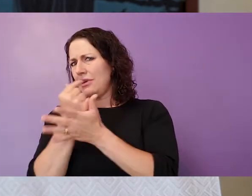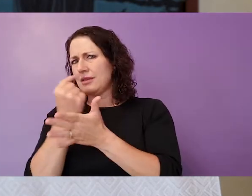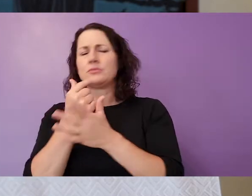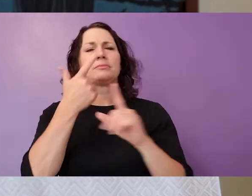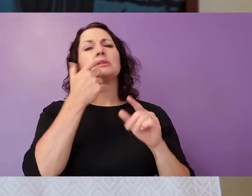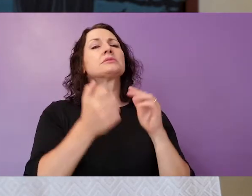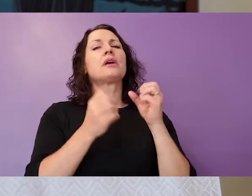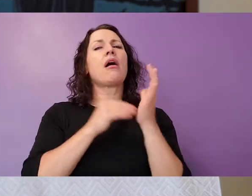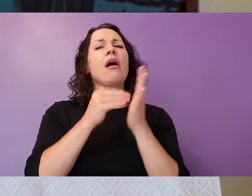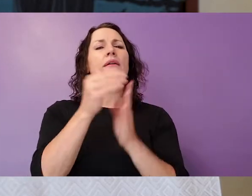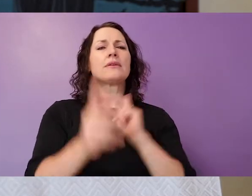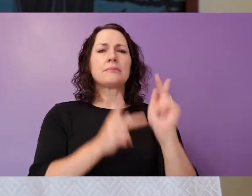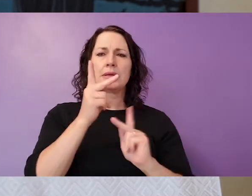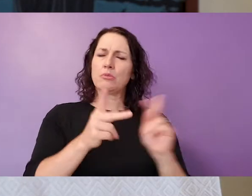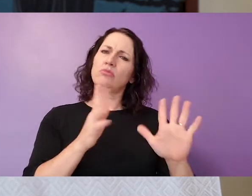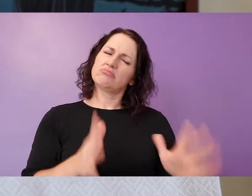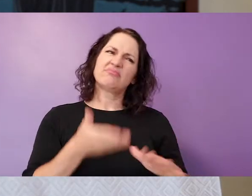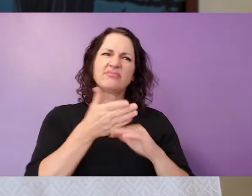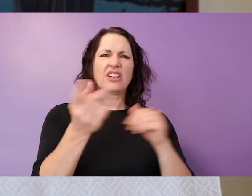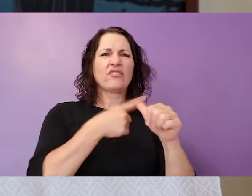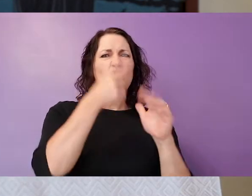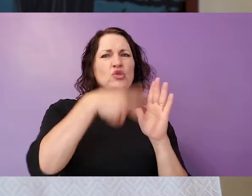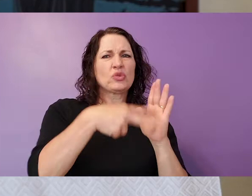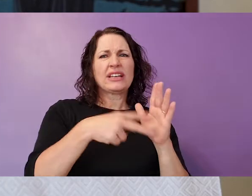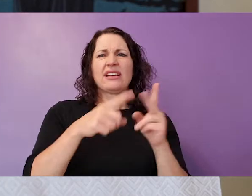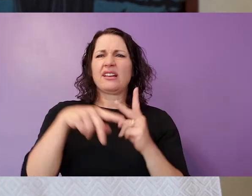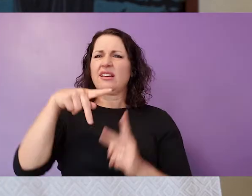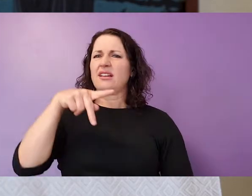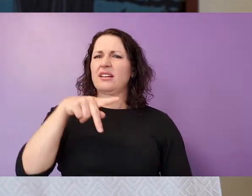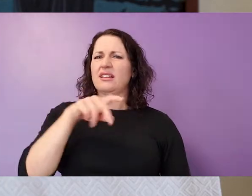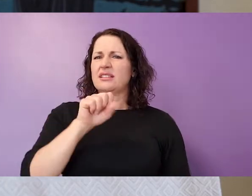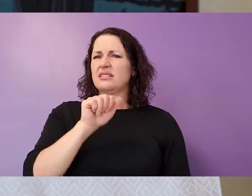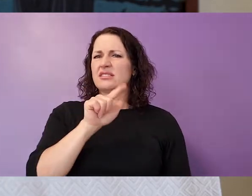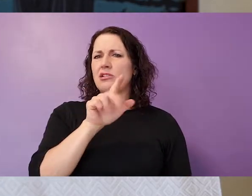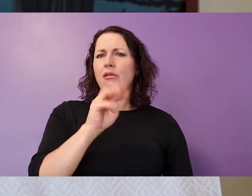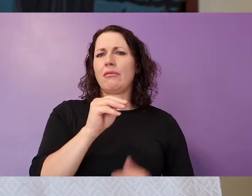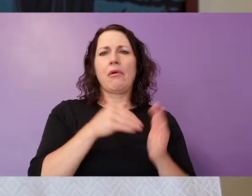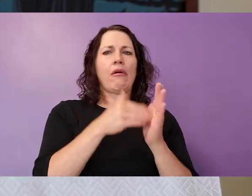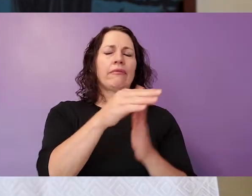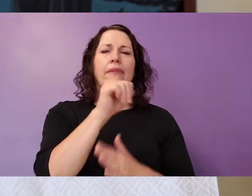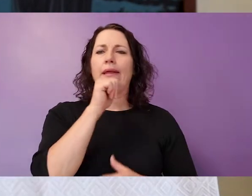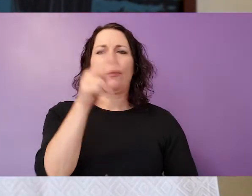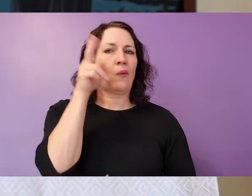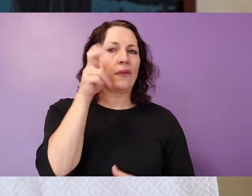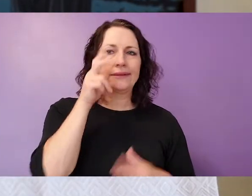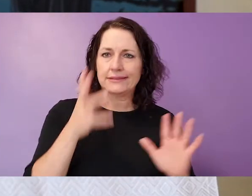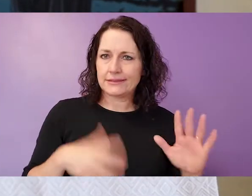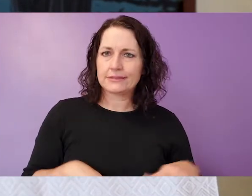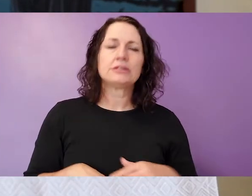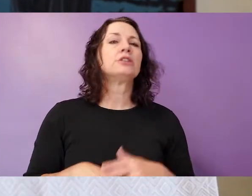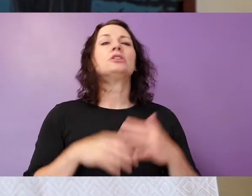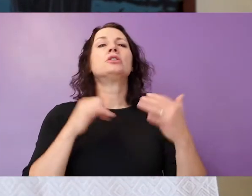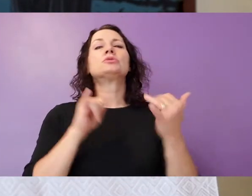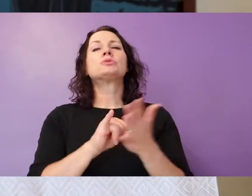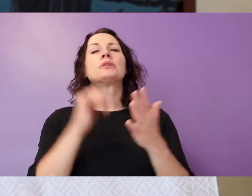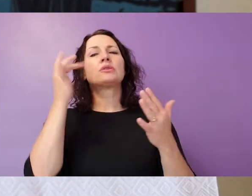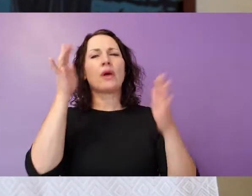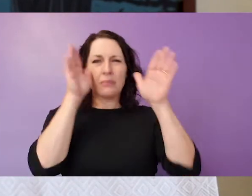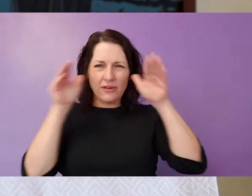people, after the first reading and the psalm response, they don't listen to the second reading. So I'm going to